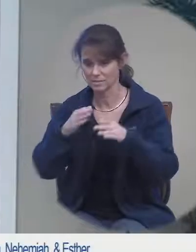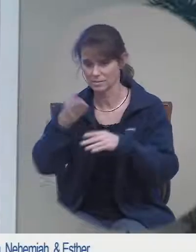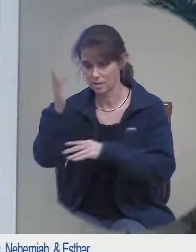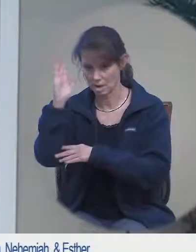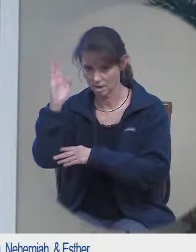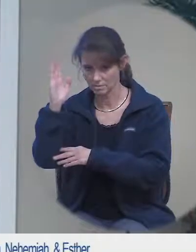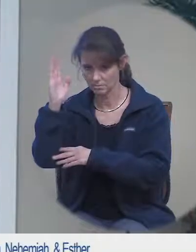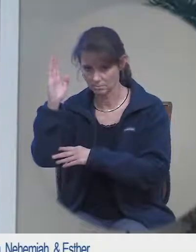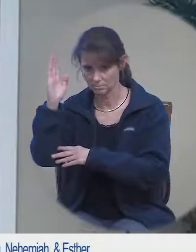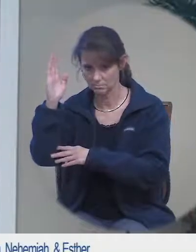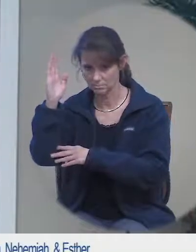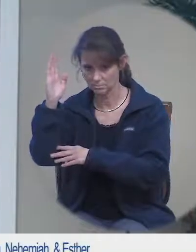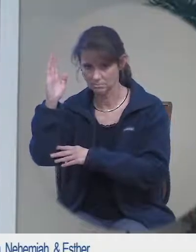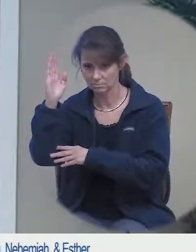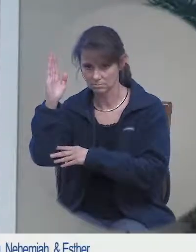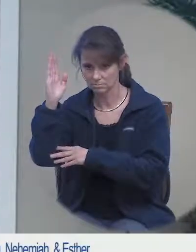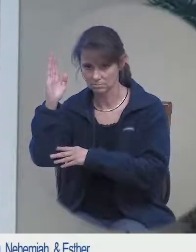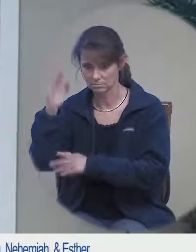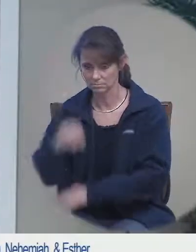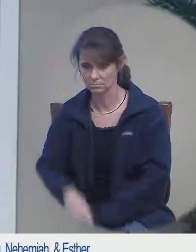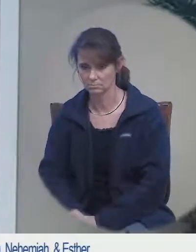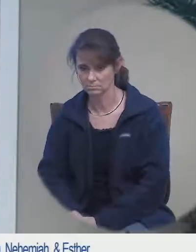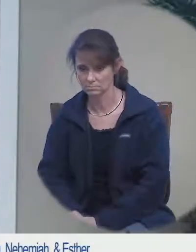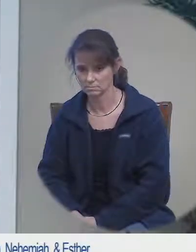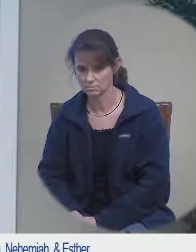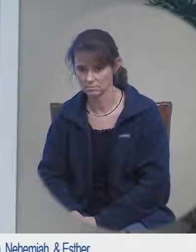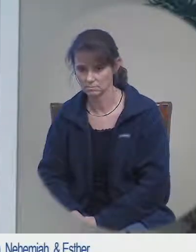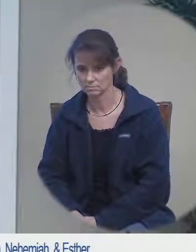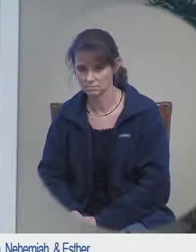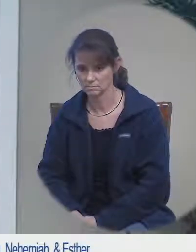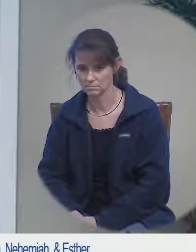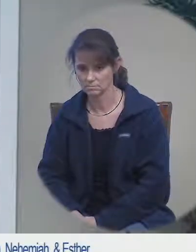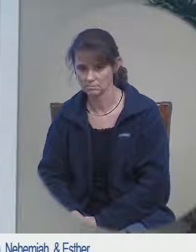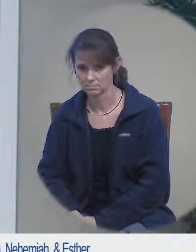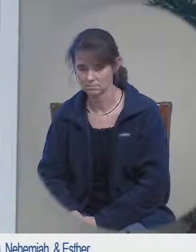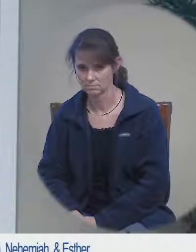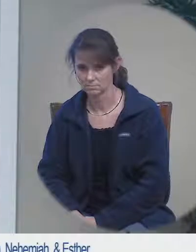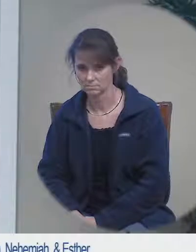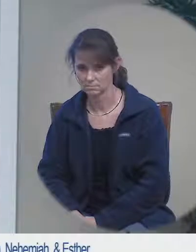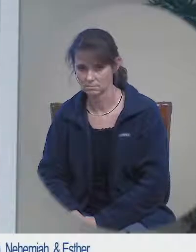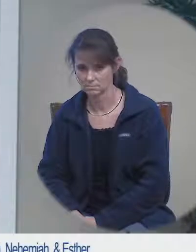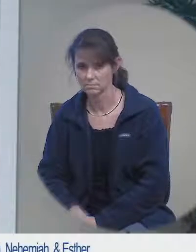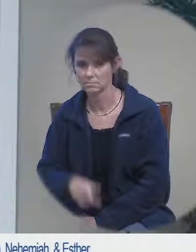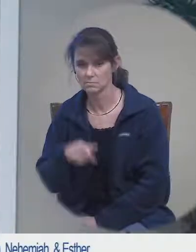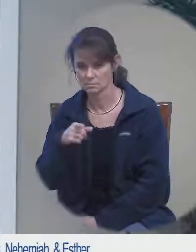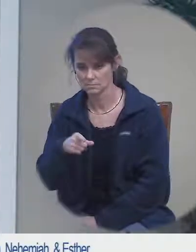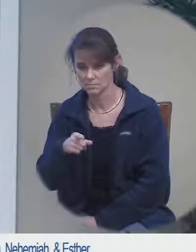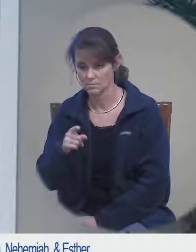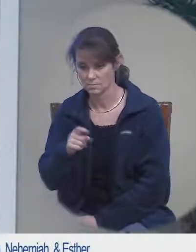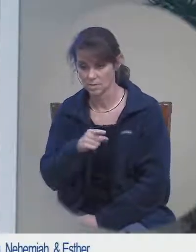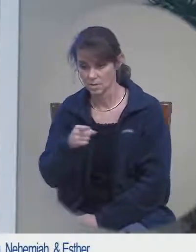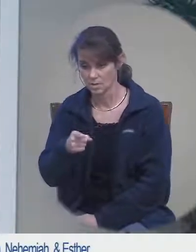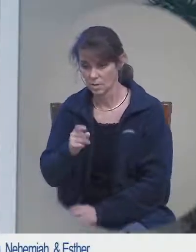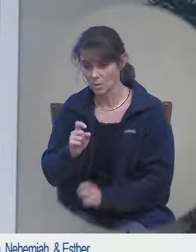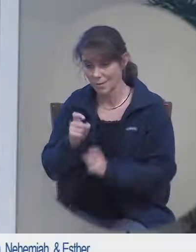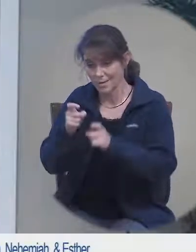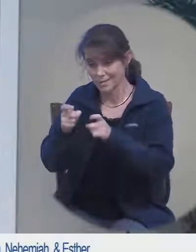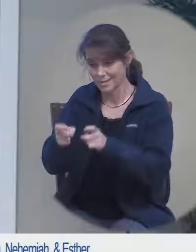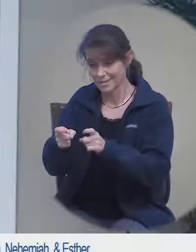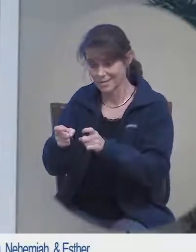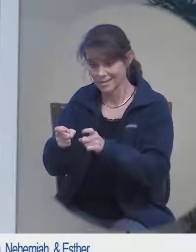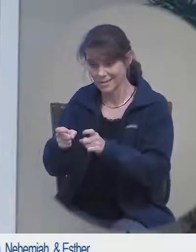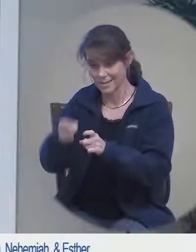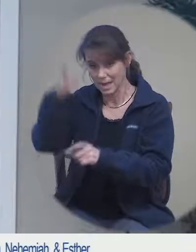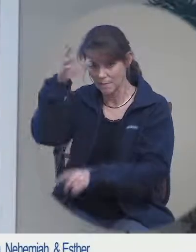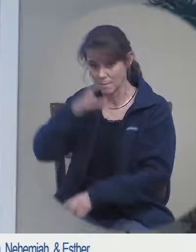of God, he displaced the things that had the right to be there. And notice what he had to displace. He